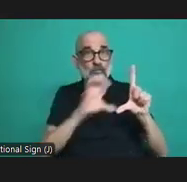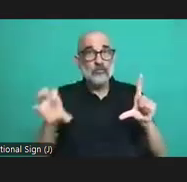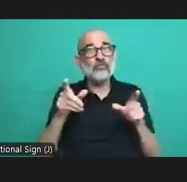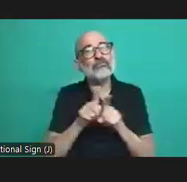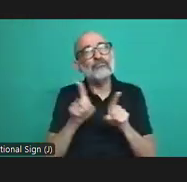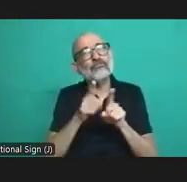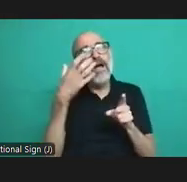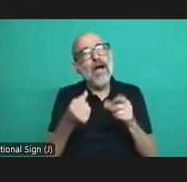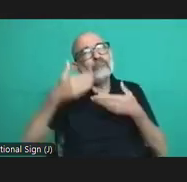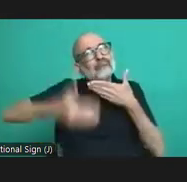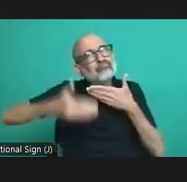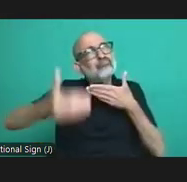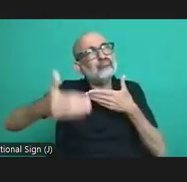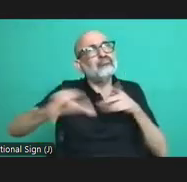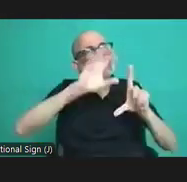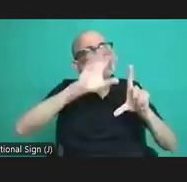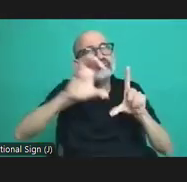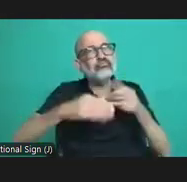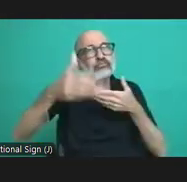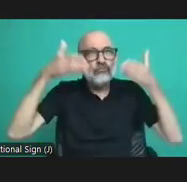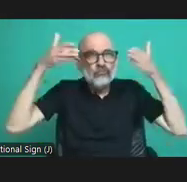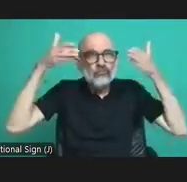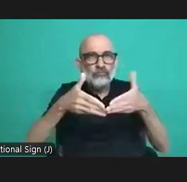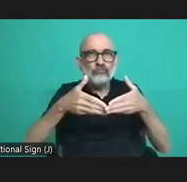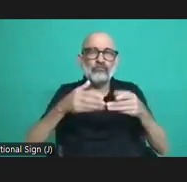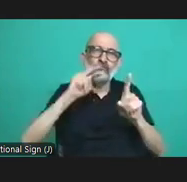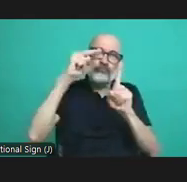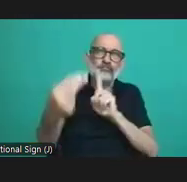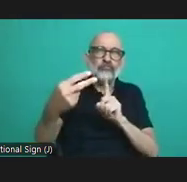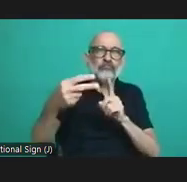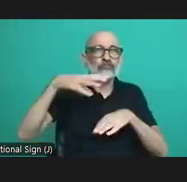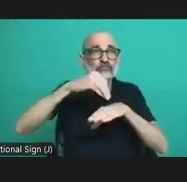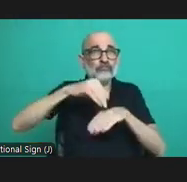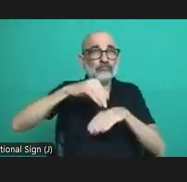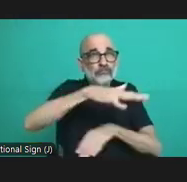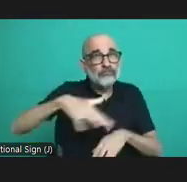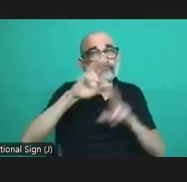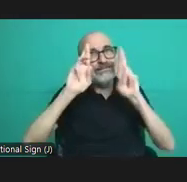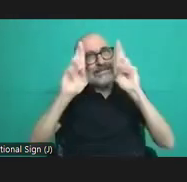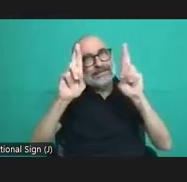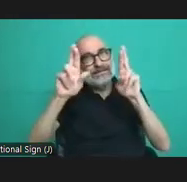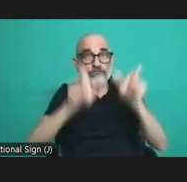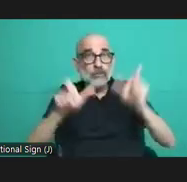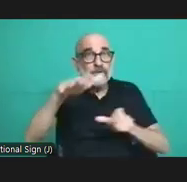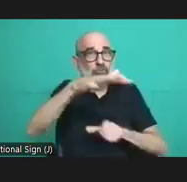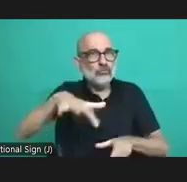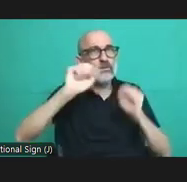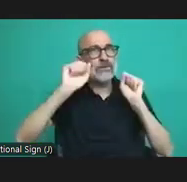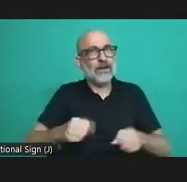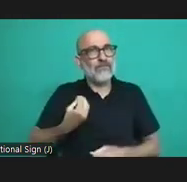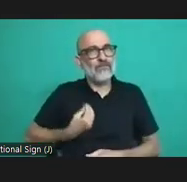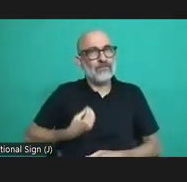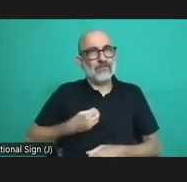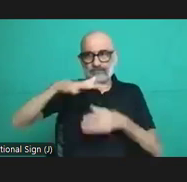knowledge and our technical cooperation, but with the experiences of the countries of the region of the Americas at the heart of the discussion.